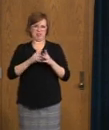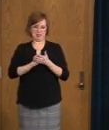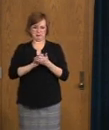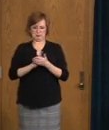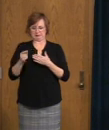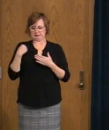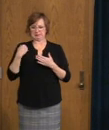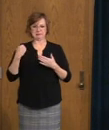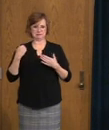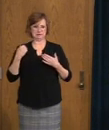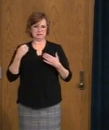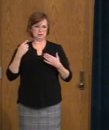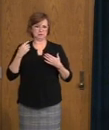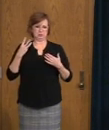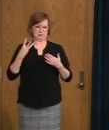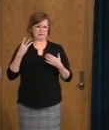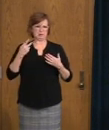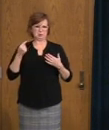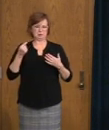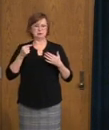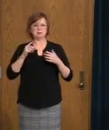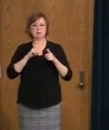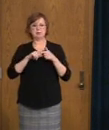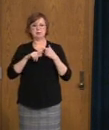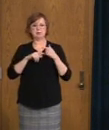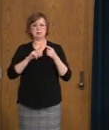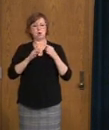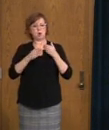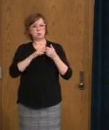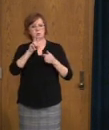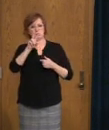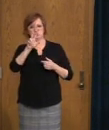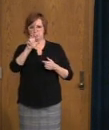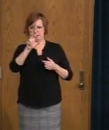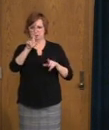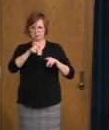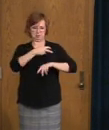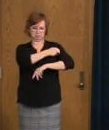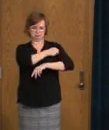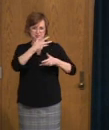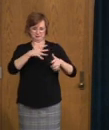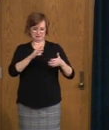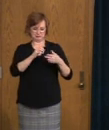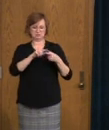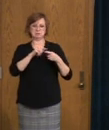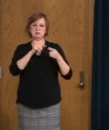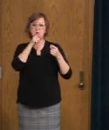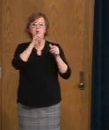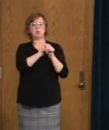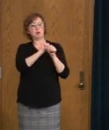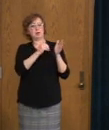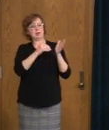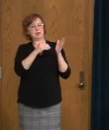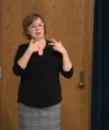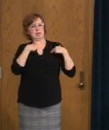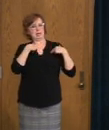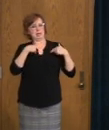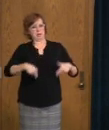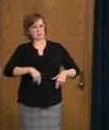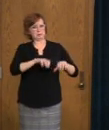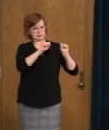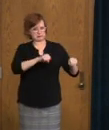250 healthcare workers, and today we're targeting 300 more. In the next few days, we will be expanding the Regina pilot to include key